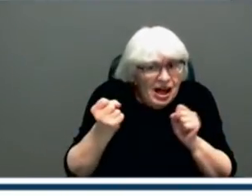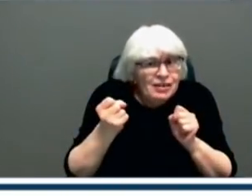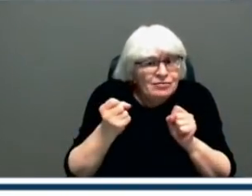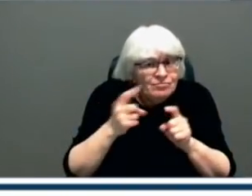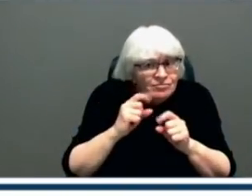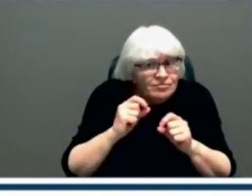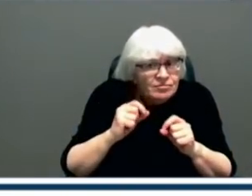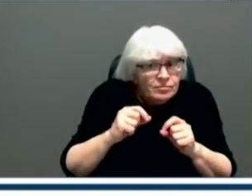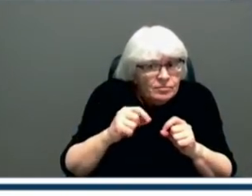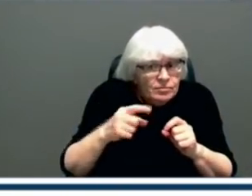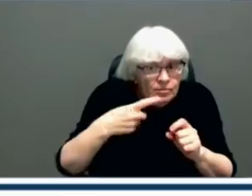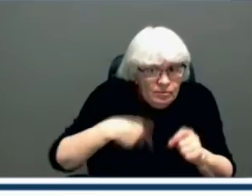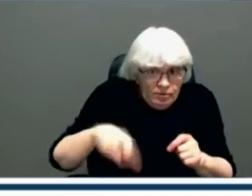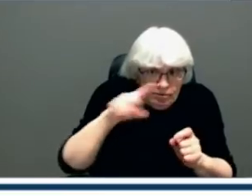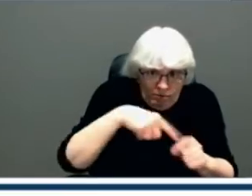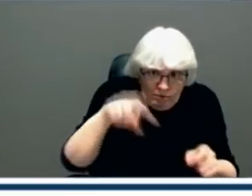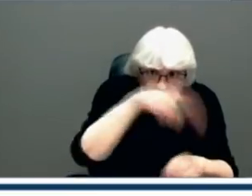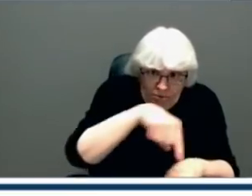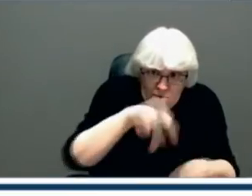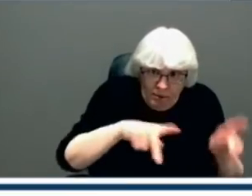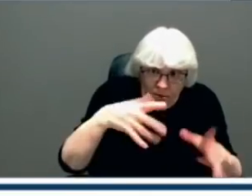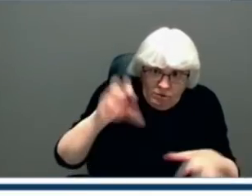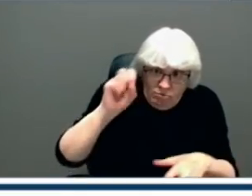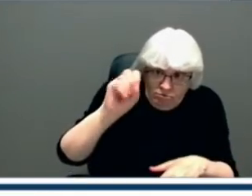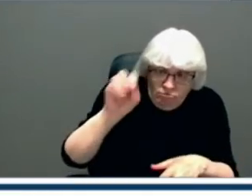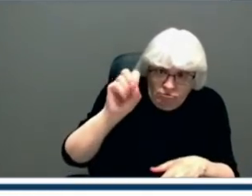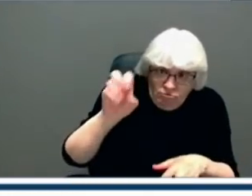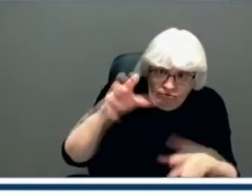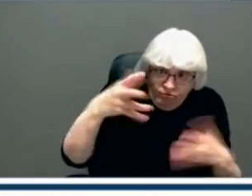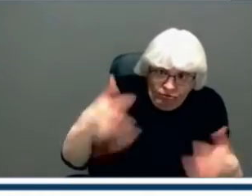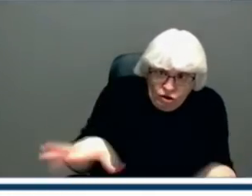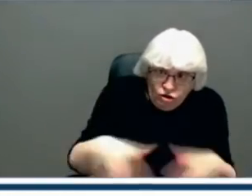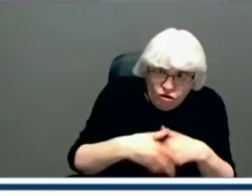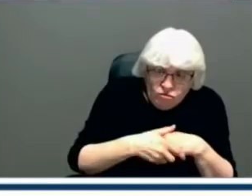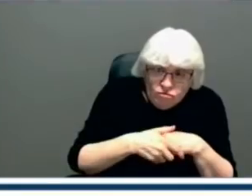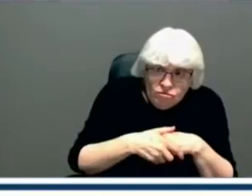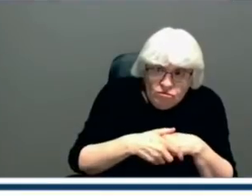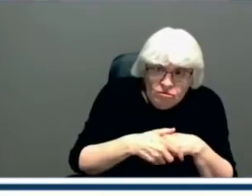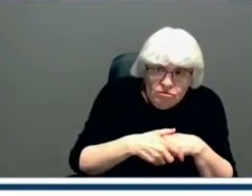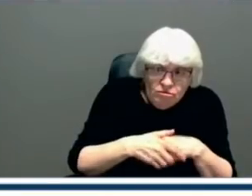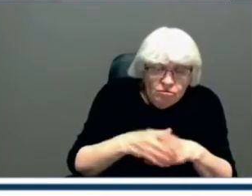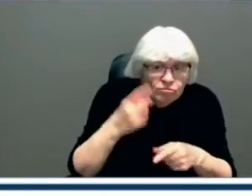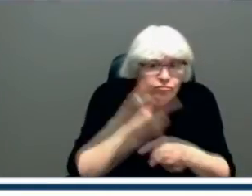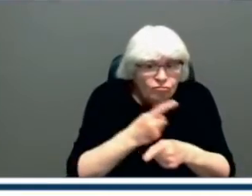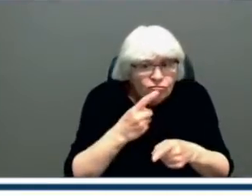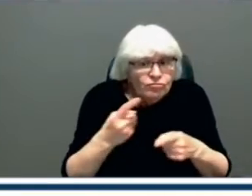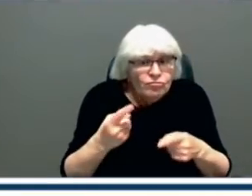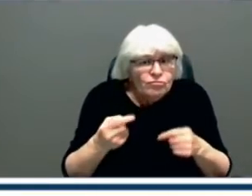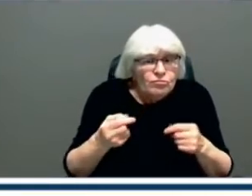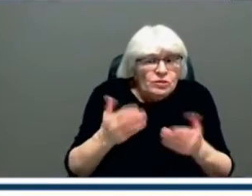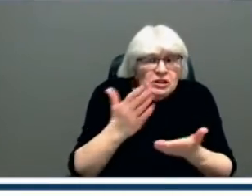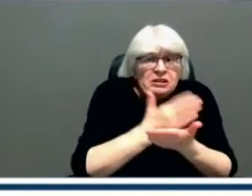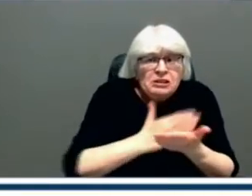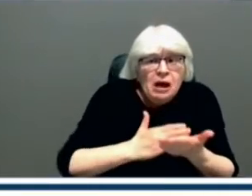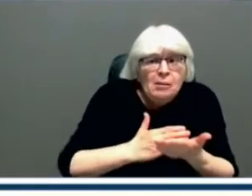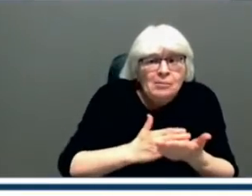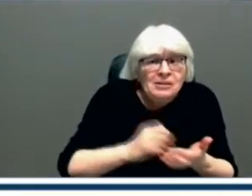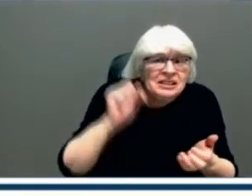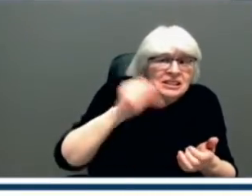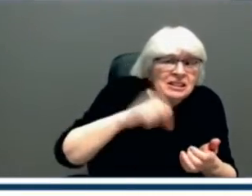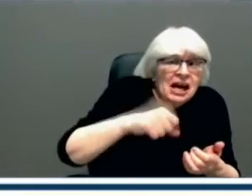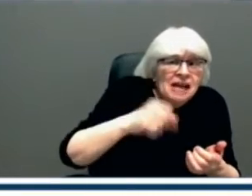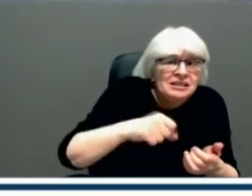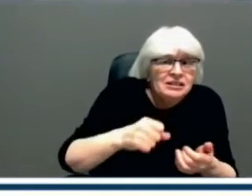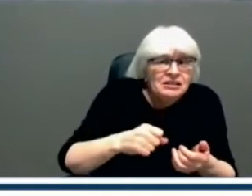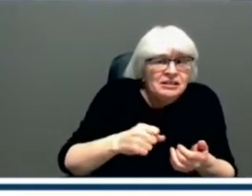and I mean public health, do you think public health is hearing about, half of the positive rapid tests, 75%? Like